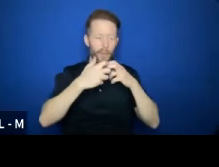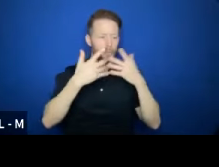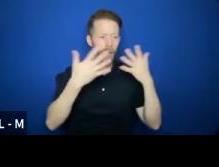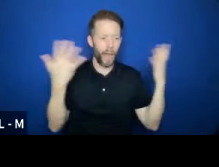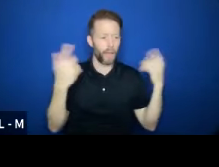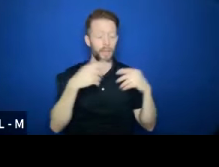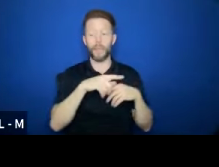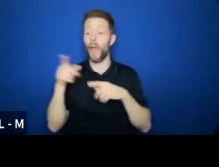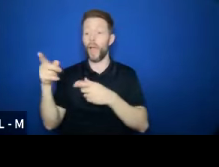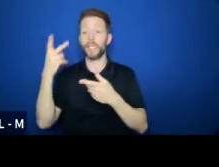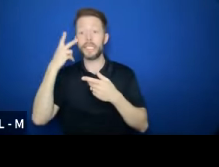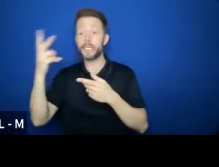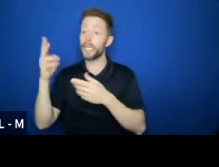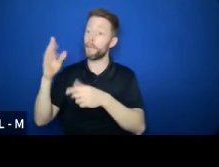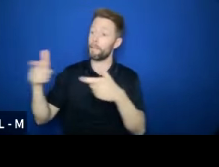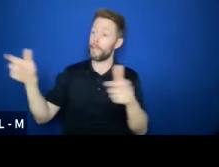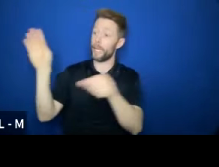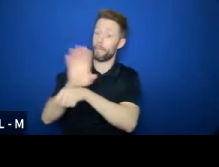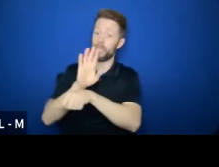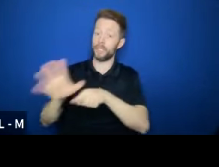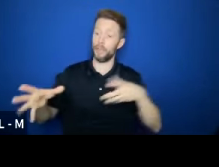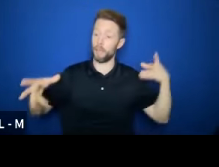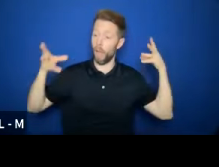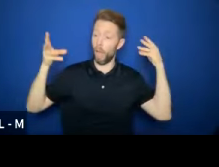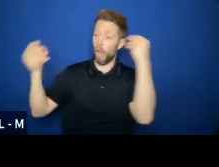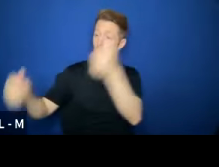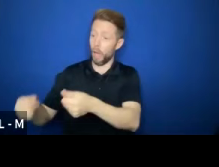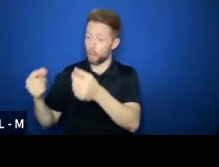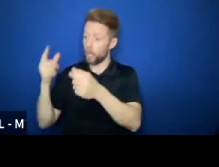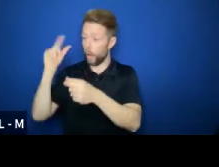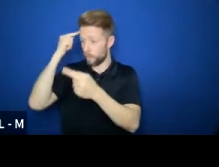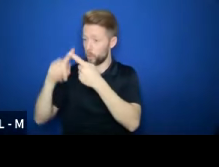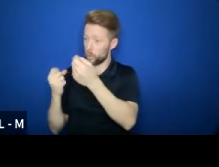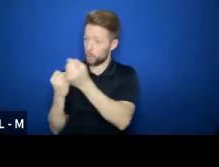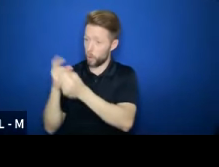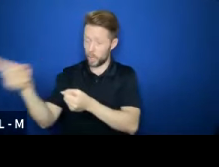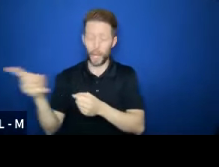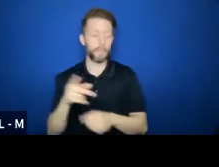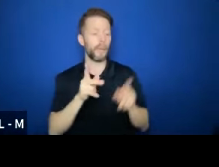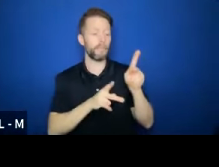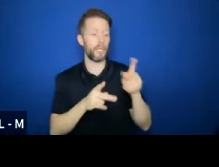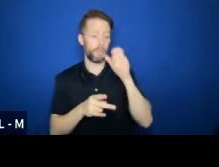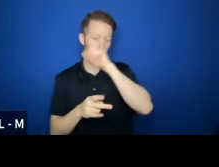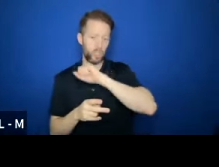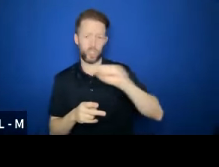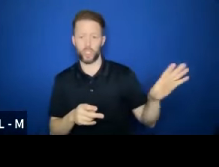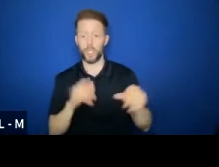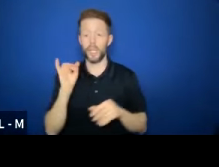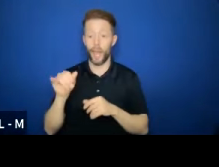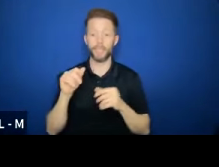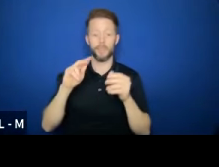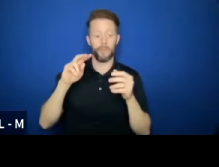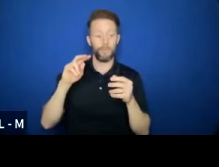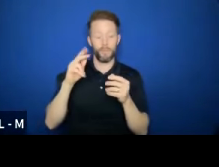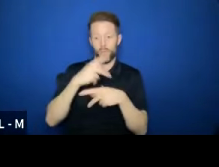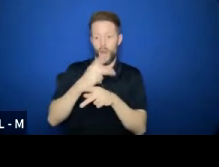one example or two examples of the way that our elected officials are constantly choosing corporations over people. And that, of course, is a product of the